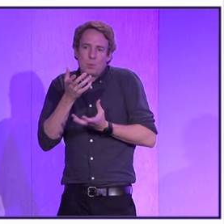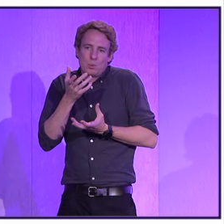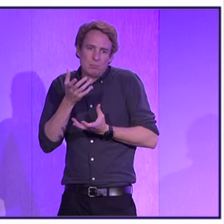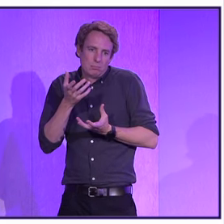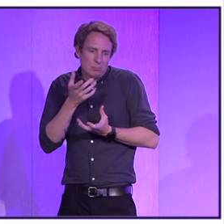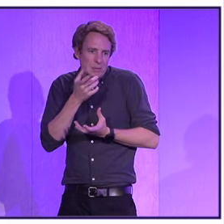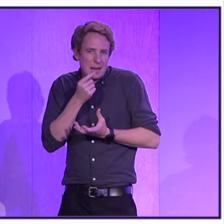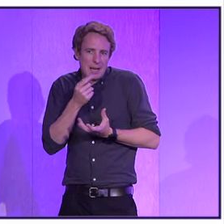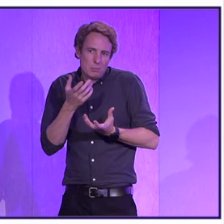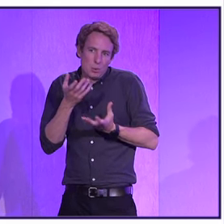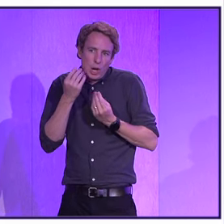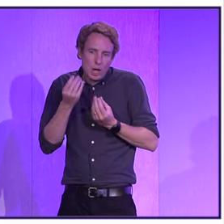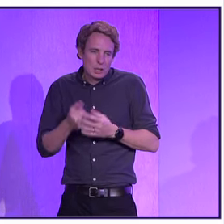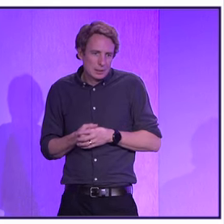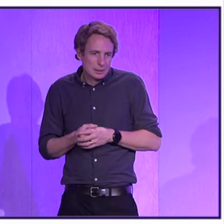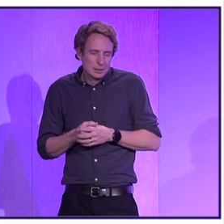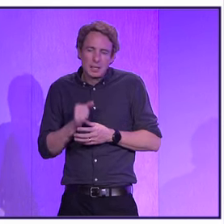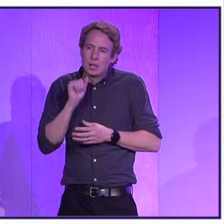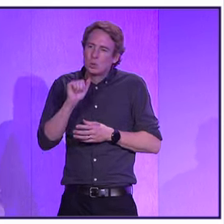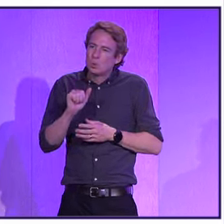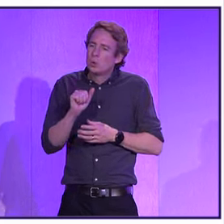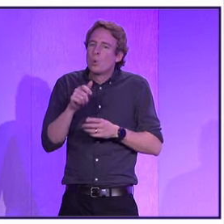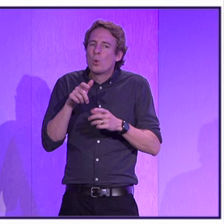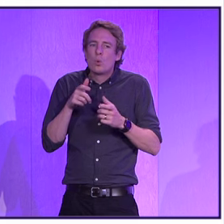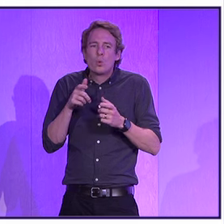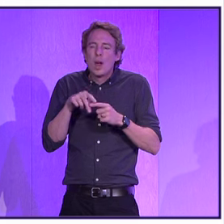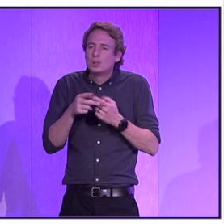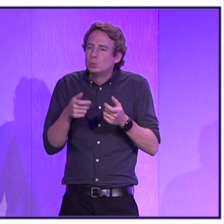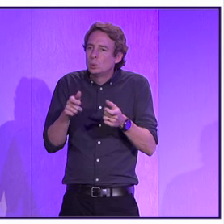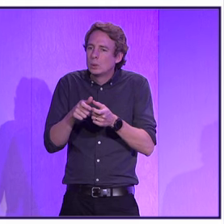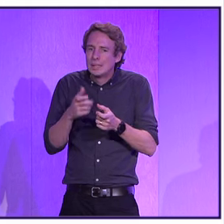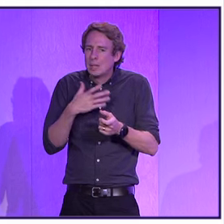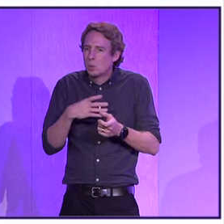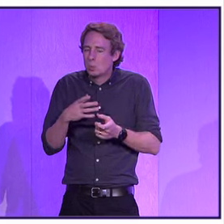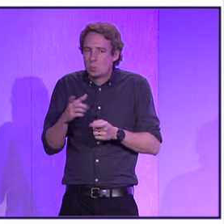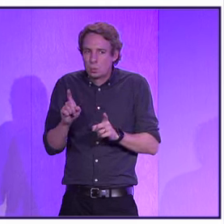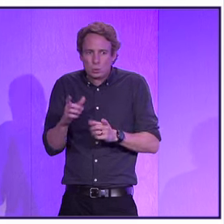Or what would you like to have in your continuous learning toolkit?